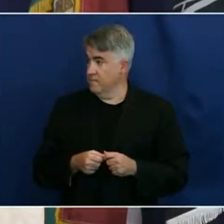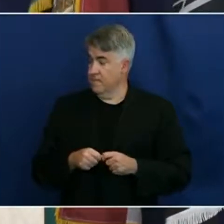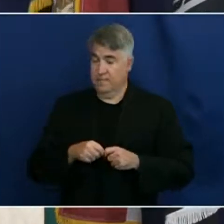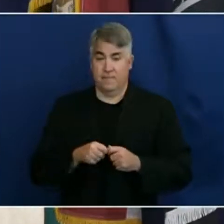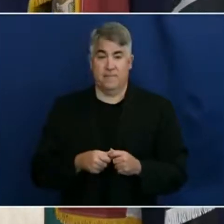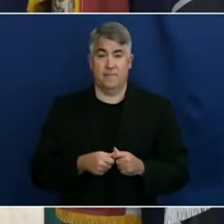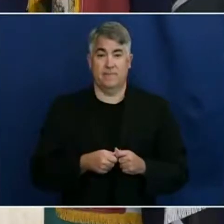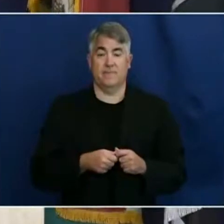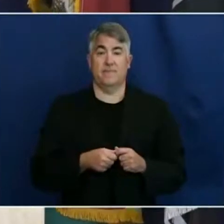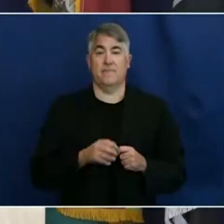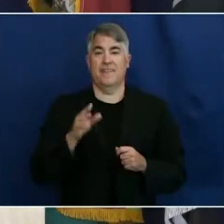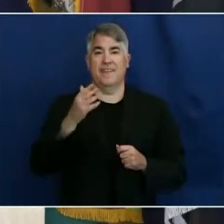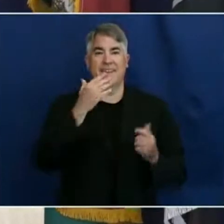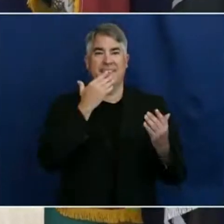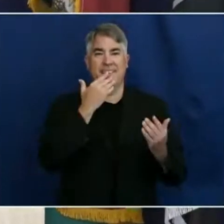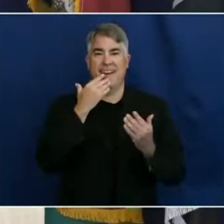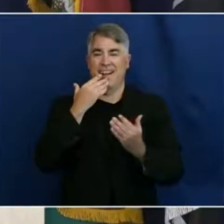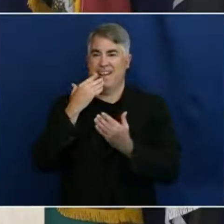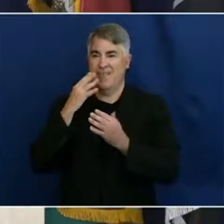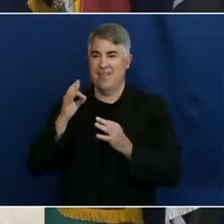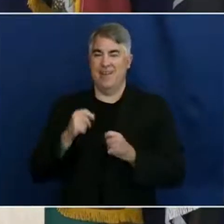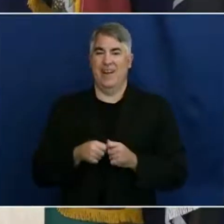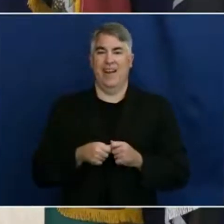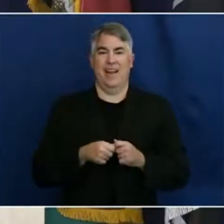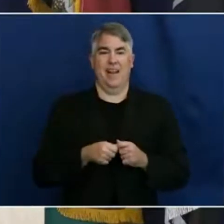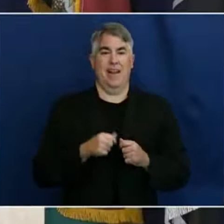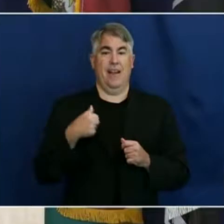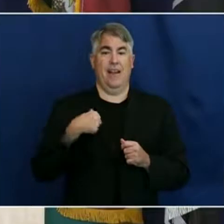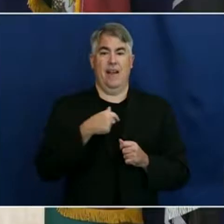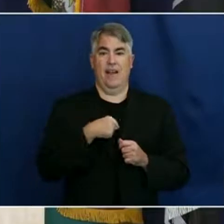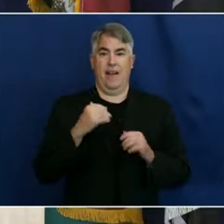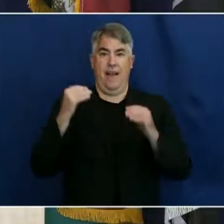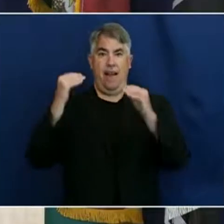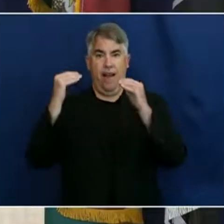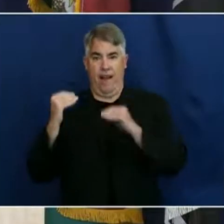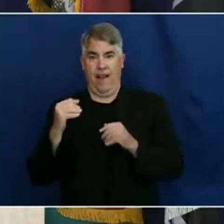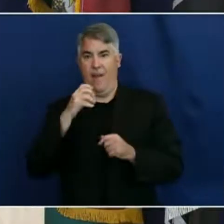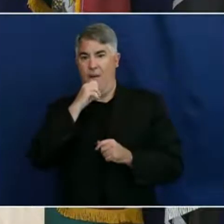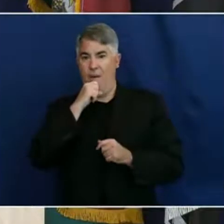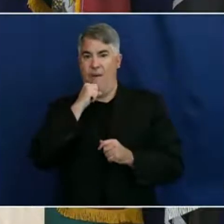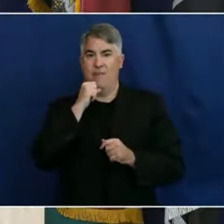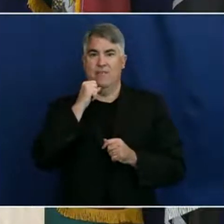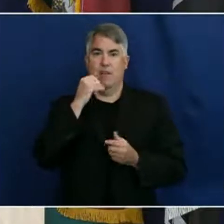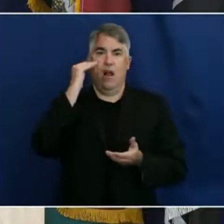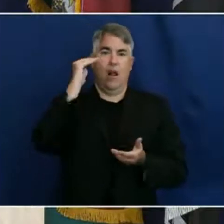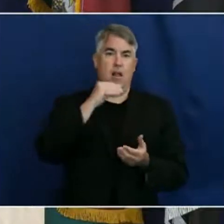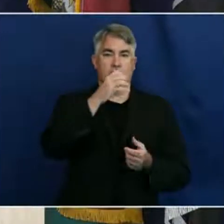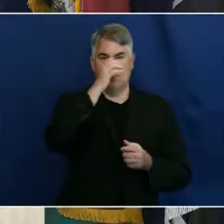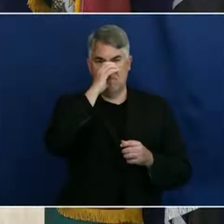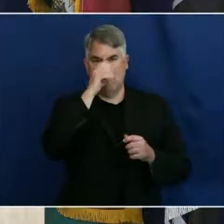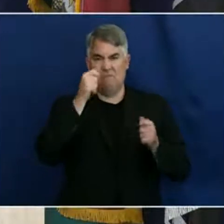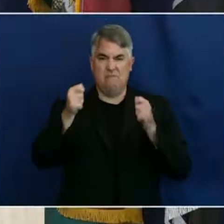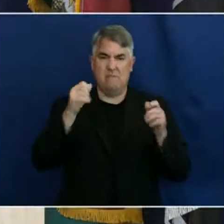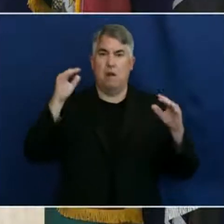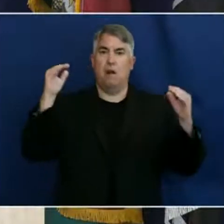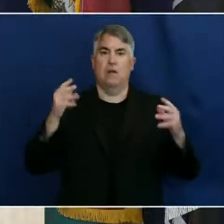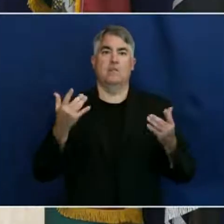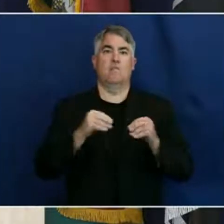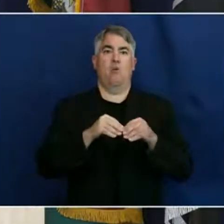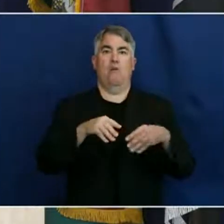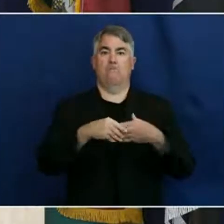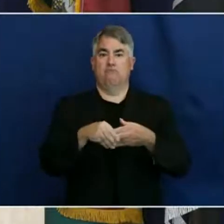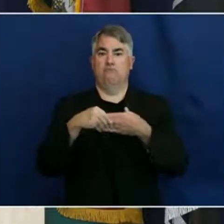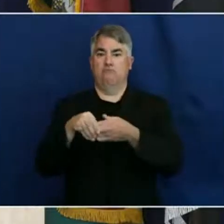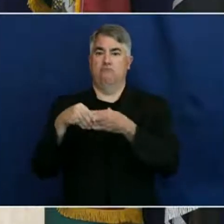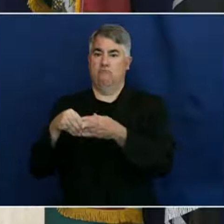Thank you, Chair Fletcher. As we move into a less restricted tier due to the lower case rates and more people getting vaccinated, I do